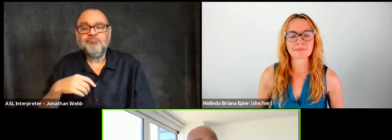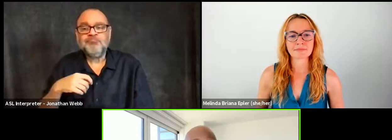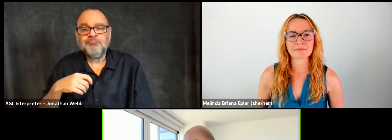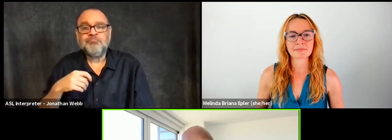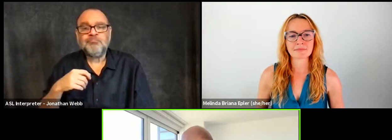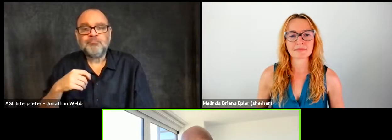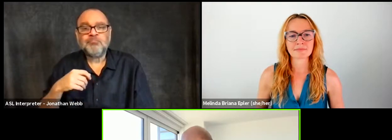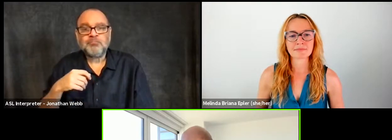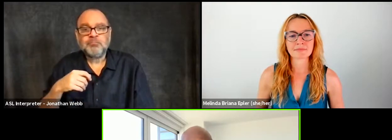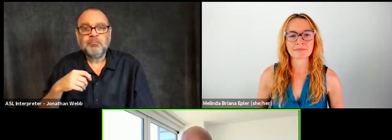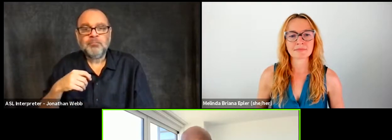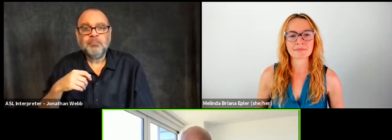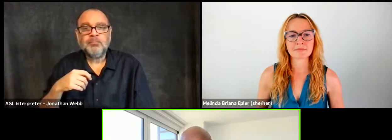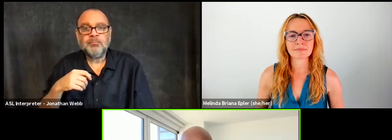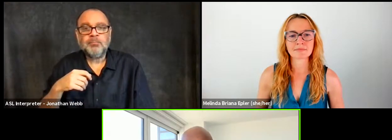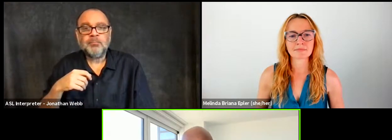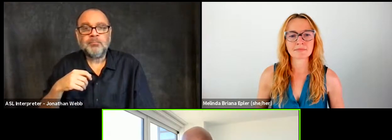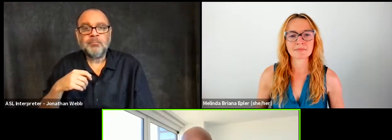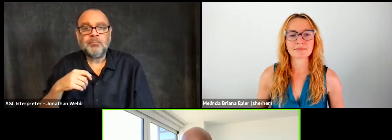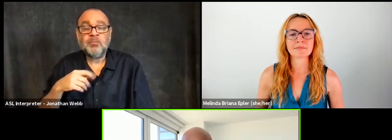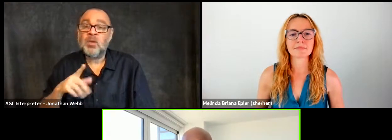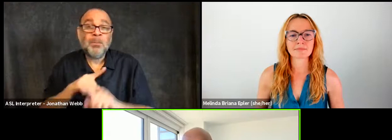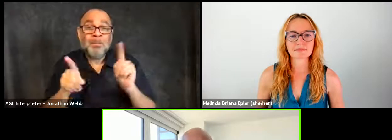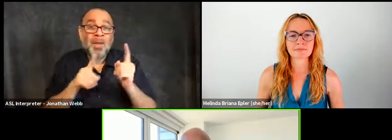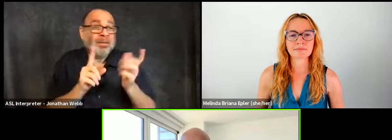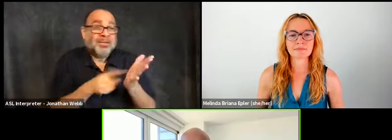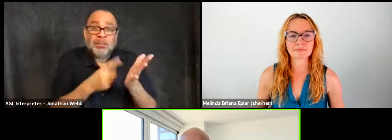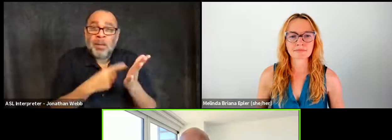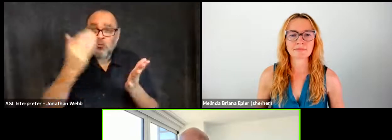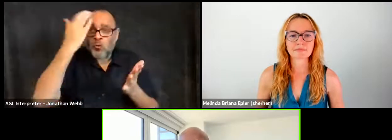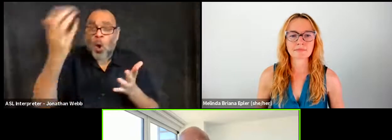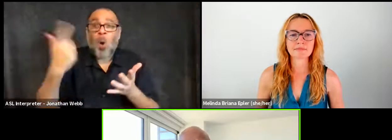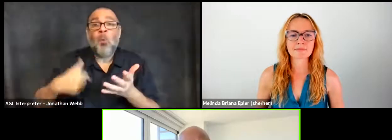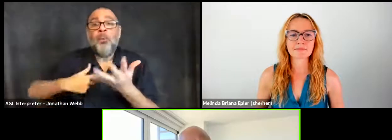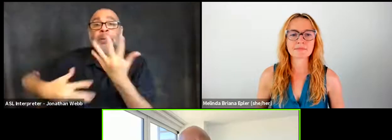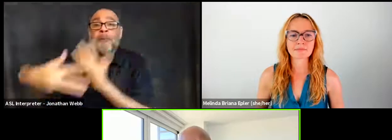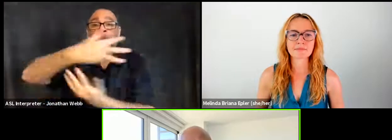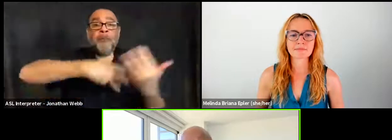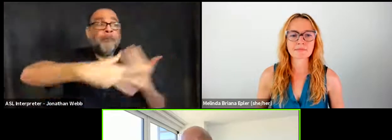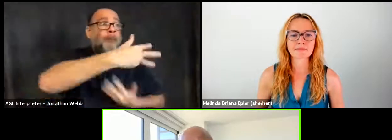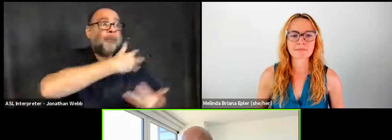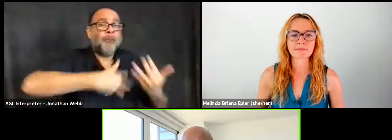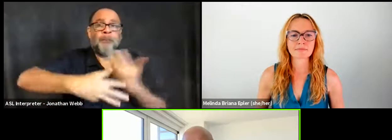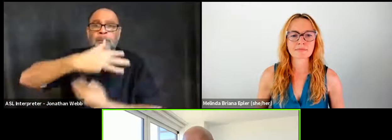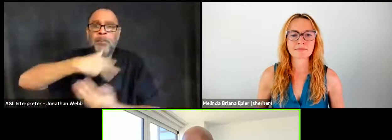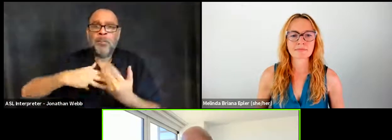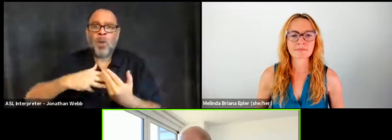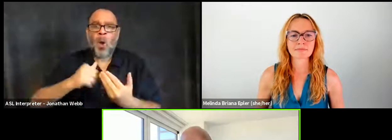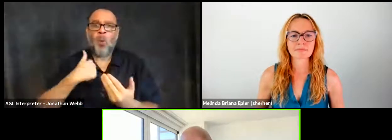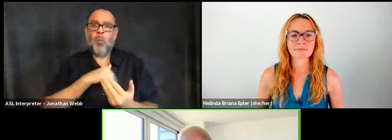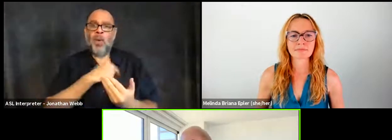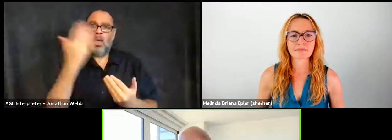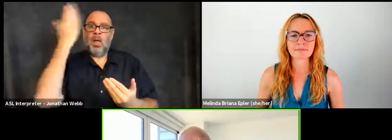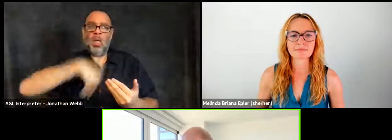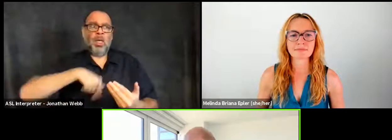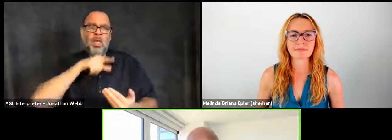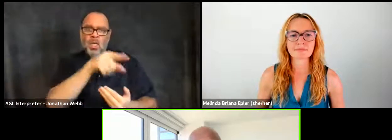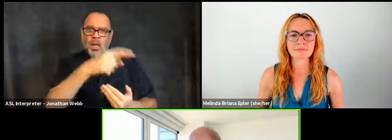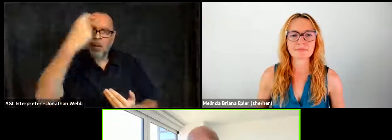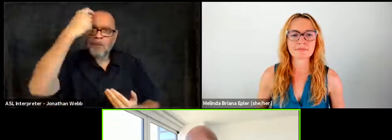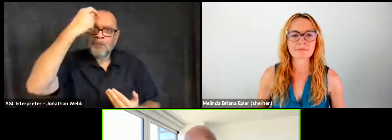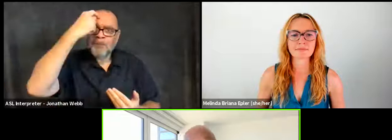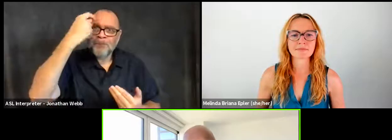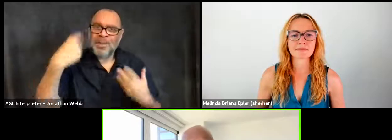we don't know are struggling with mental health, or just you want to just check in on people. They could just be having a bad